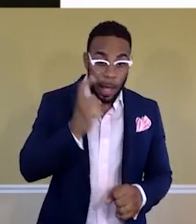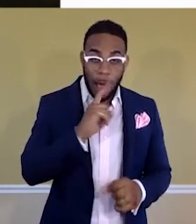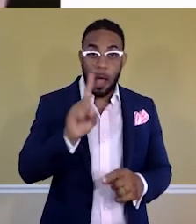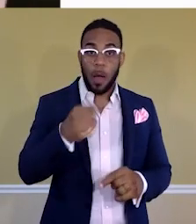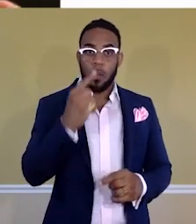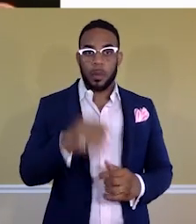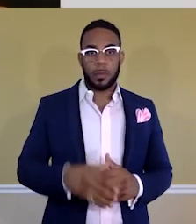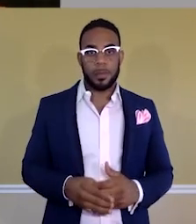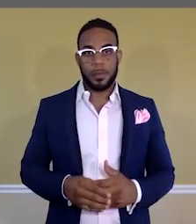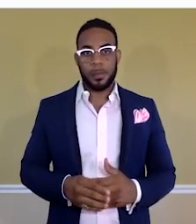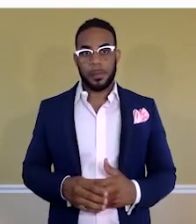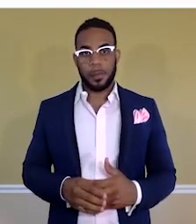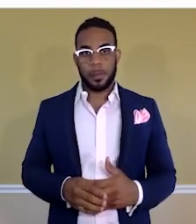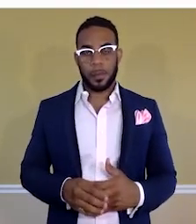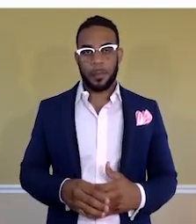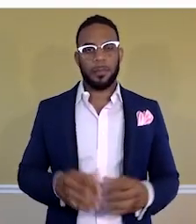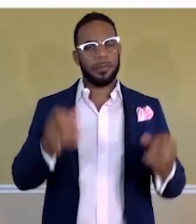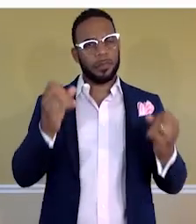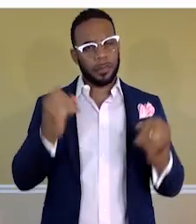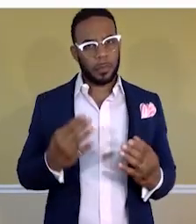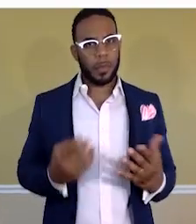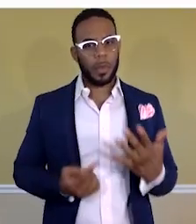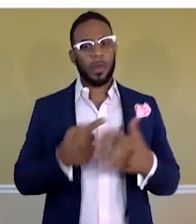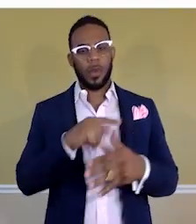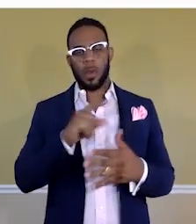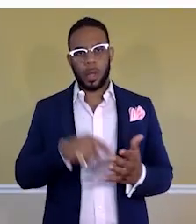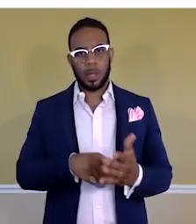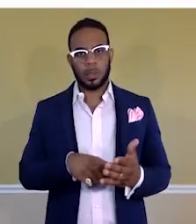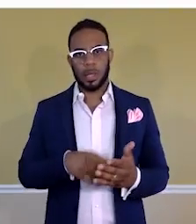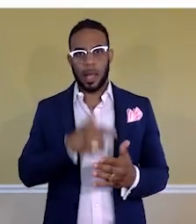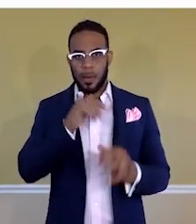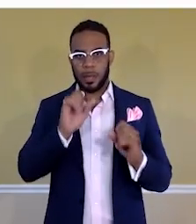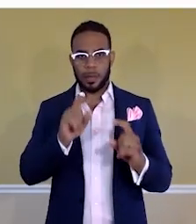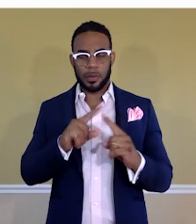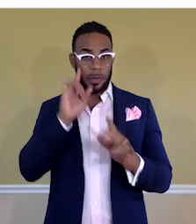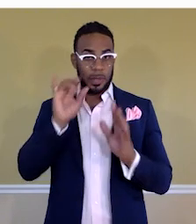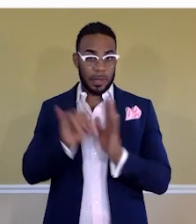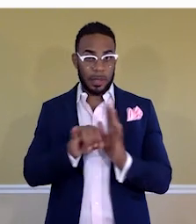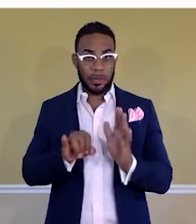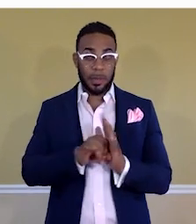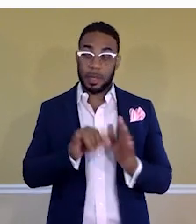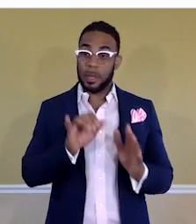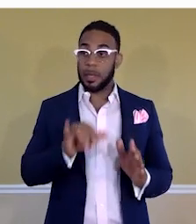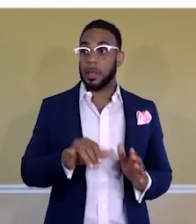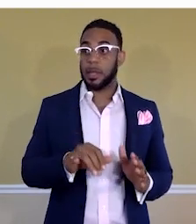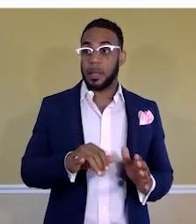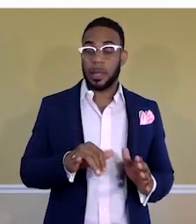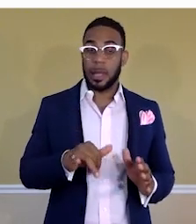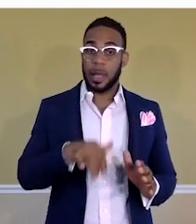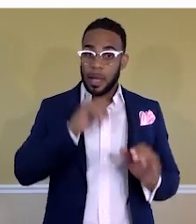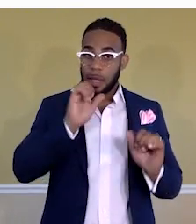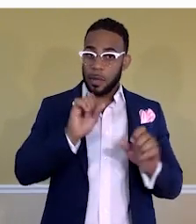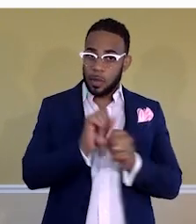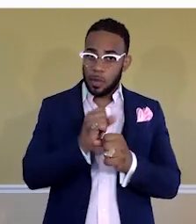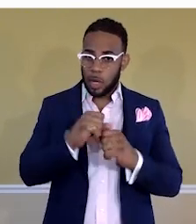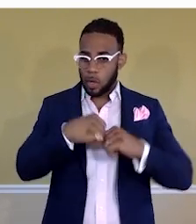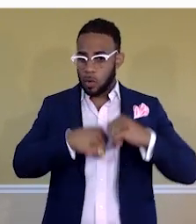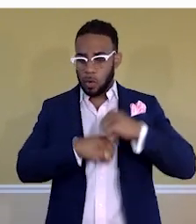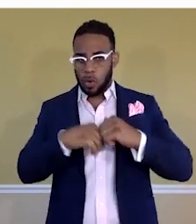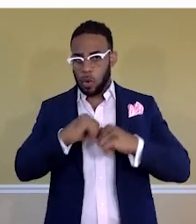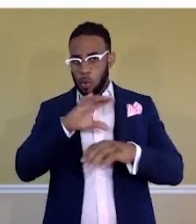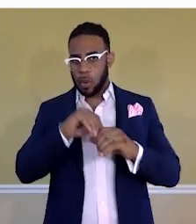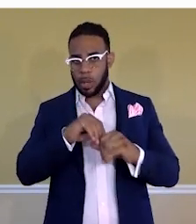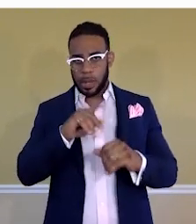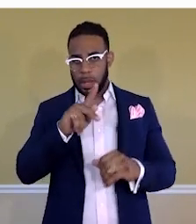only. A lot throughout all of this, I was able to identify that I'm able to create structure within